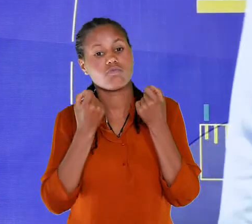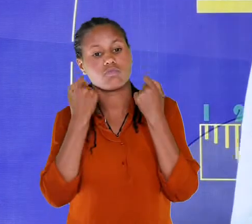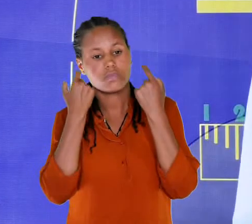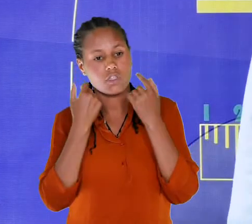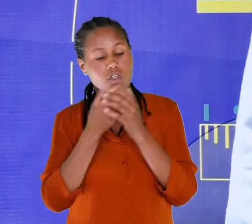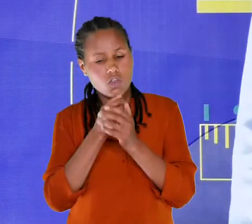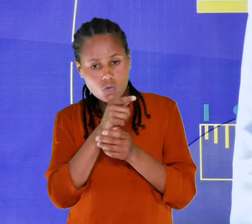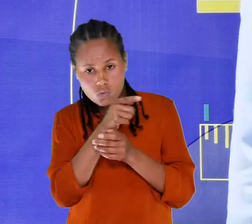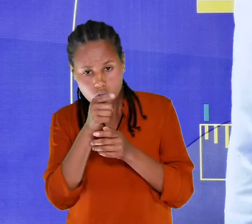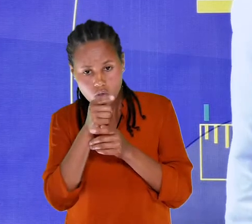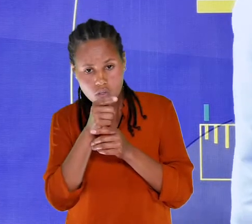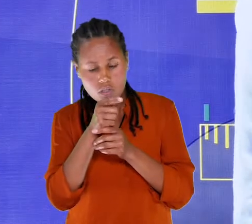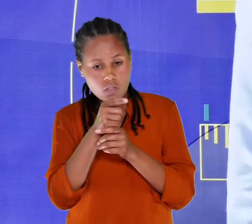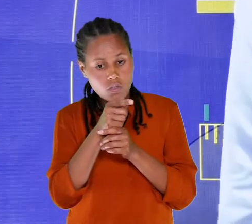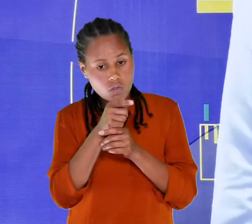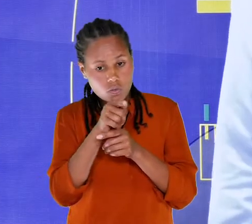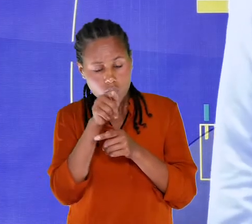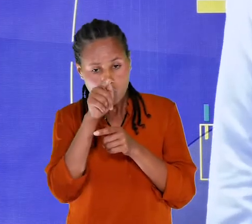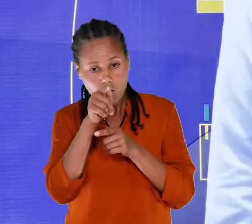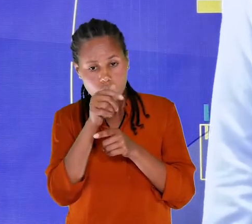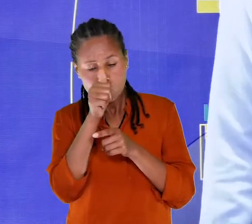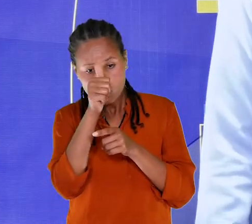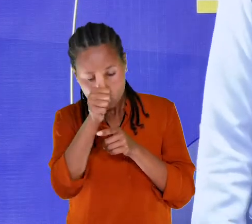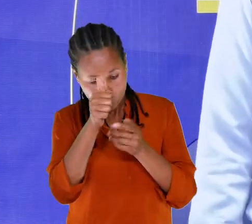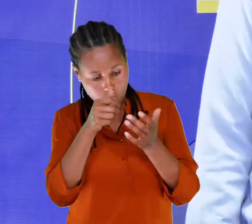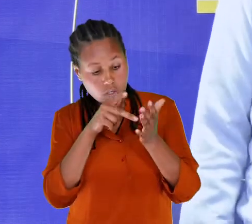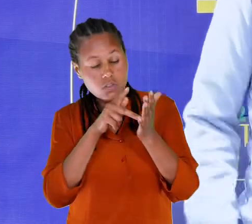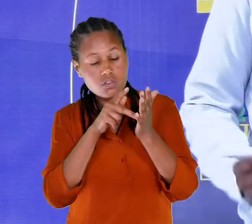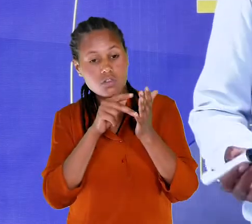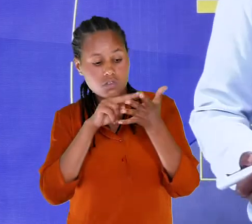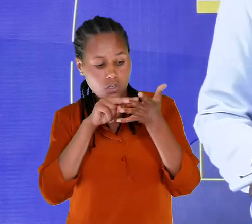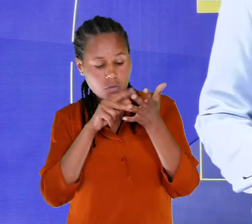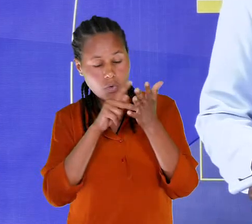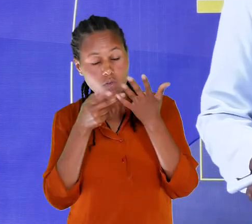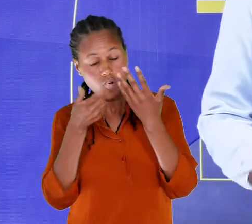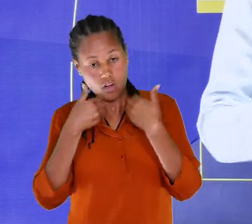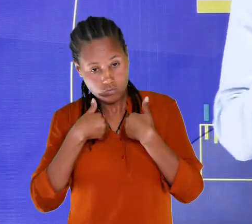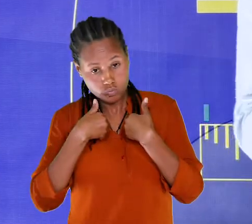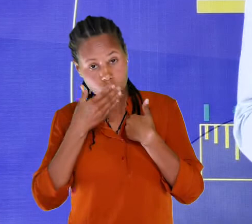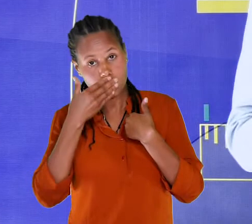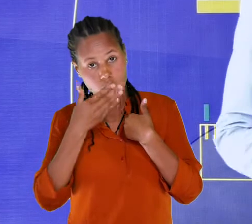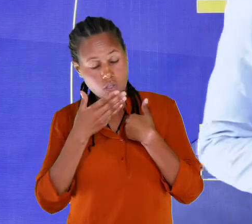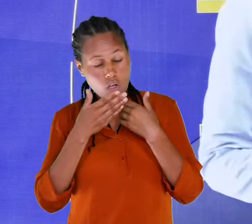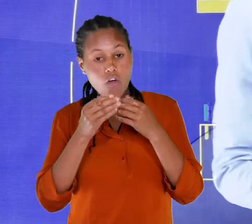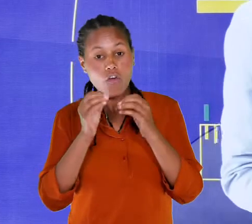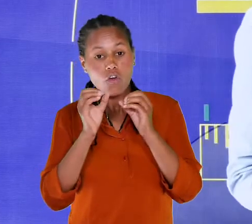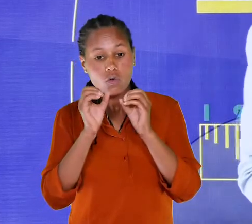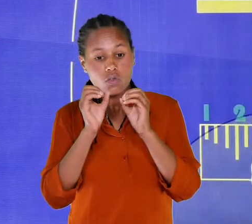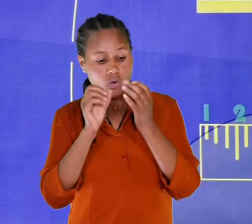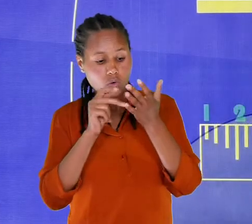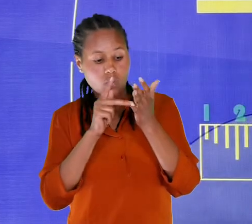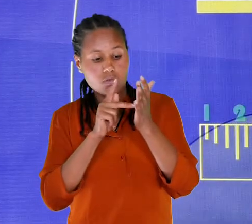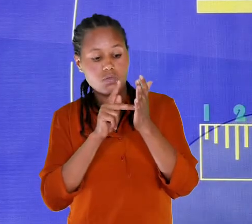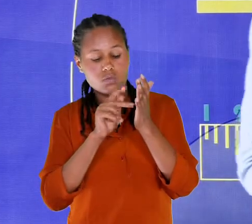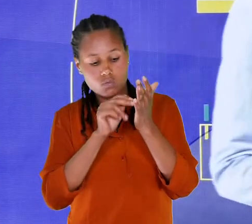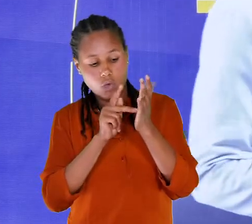Bezo, do you have your own study plan? If you have, good. If you don't have,